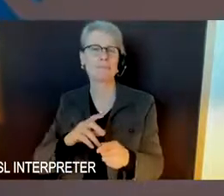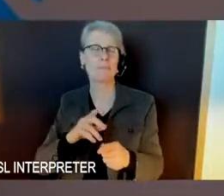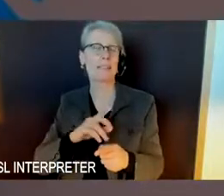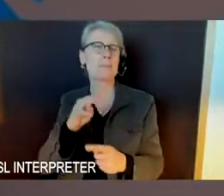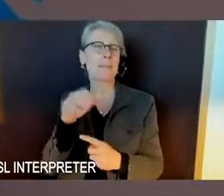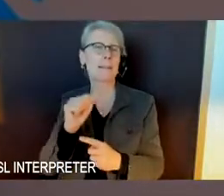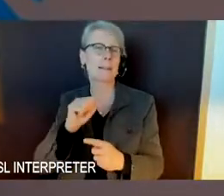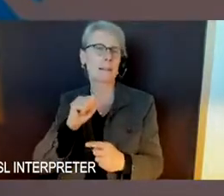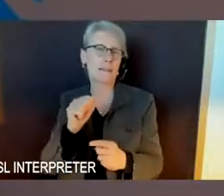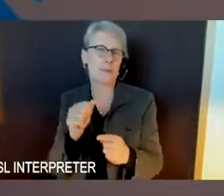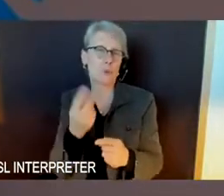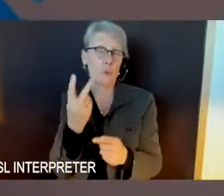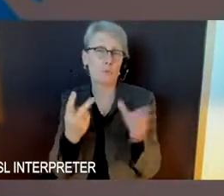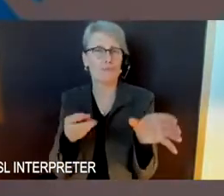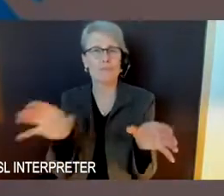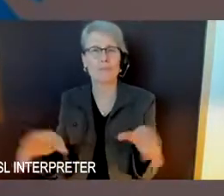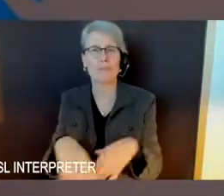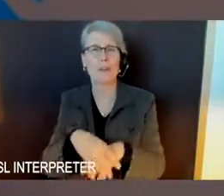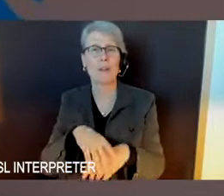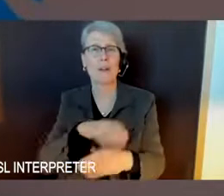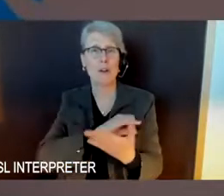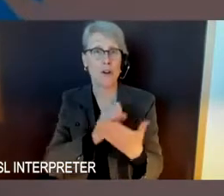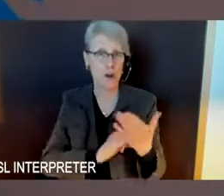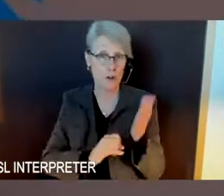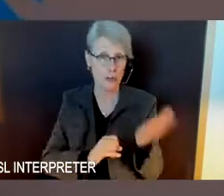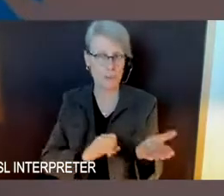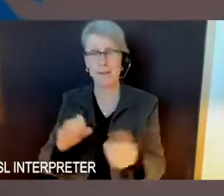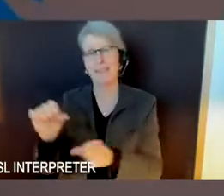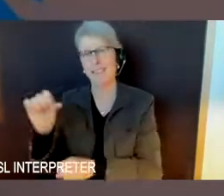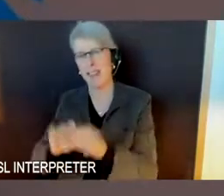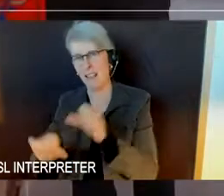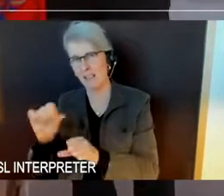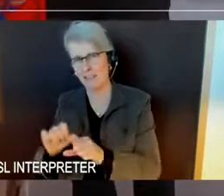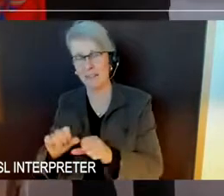So this is what I call the art and science of media, because the art